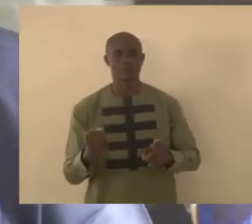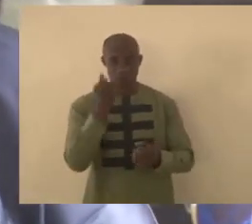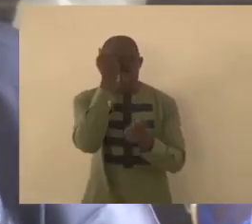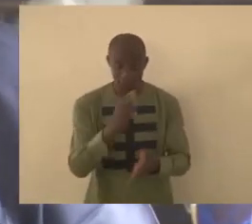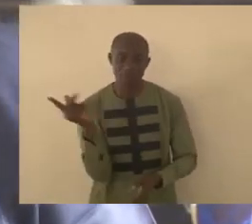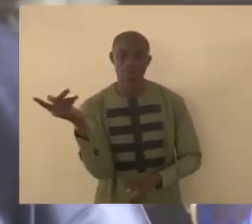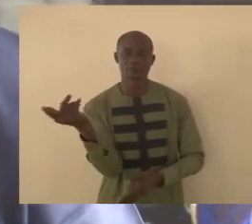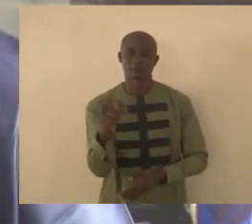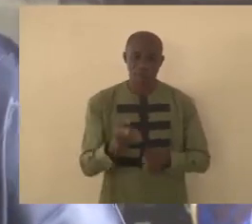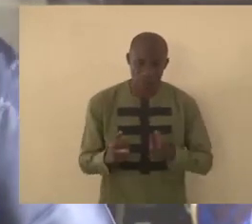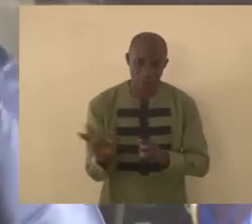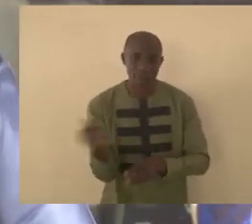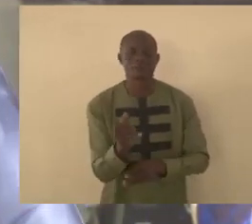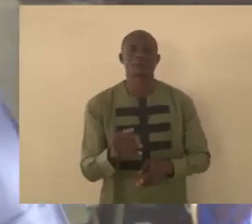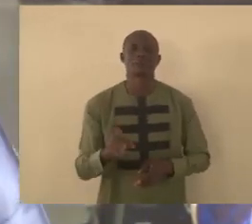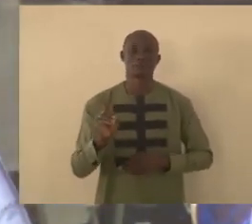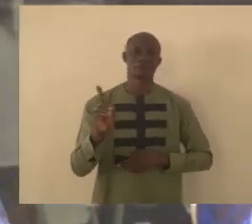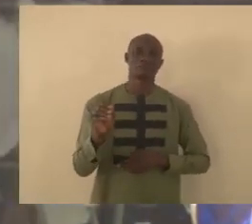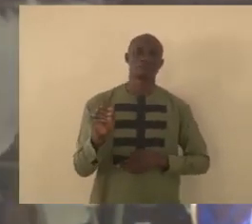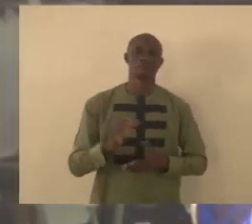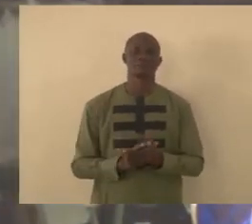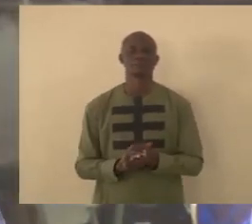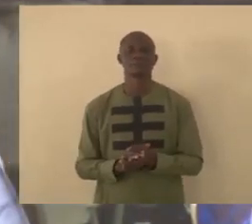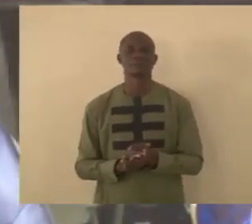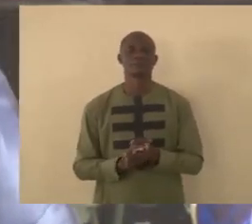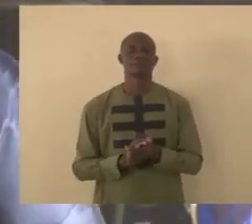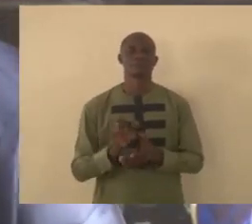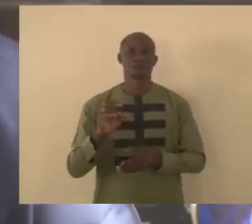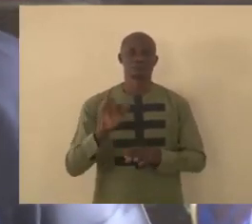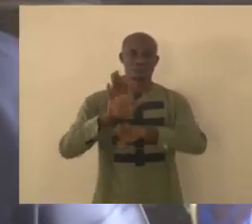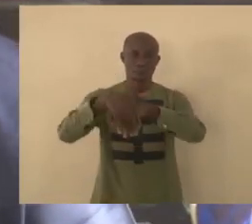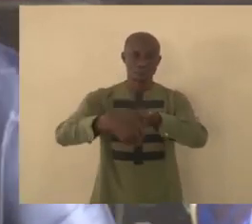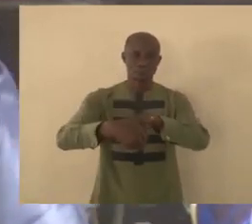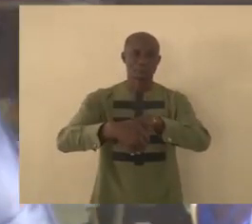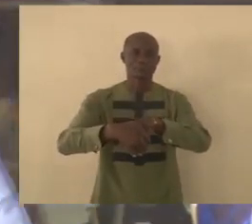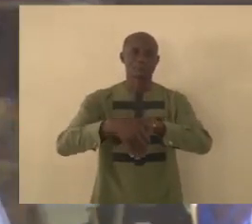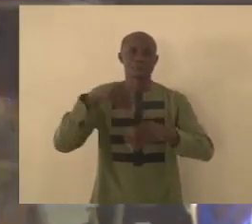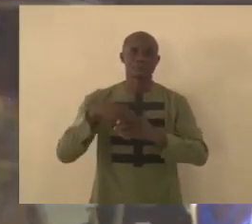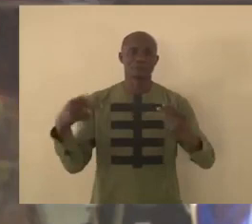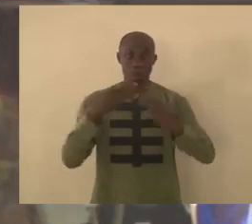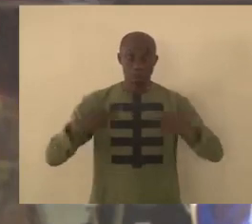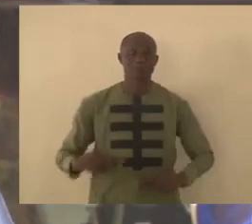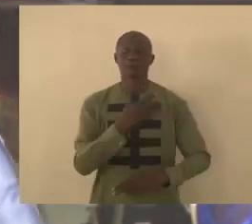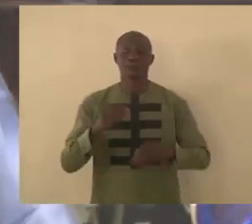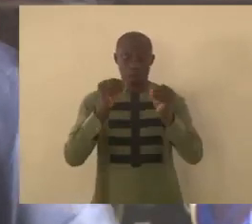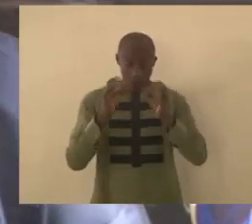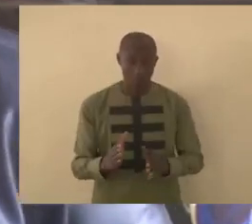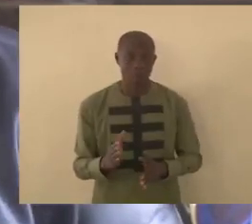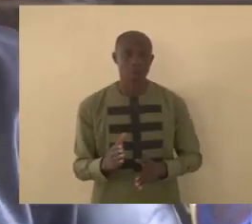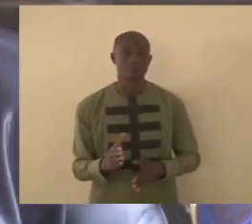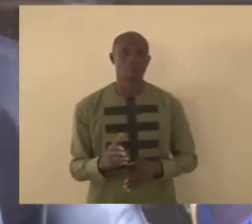not behave the way they do, because they don't live according to God. So the hypocrisy in the Pharisees and